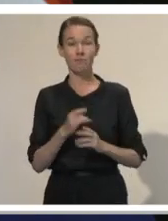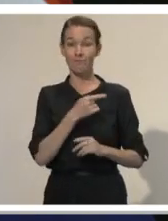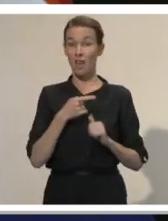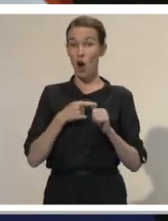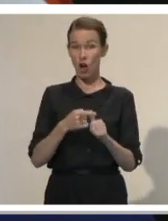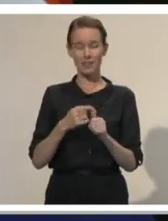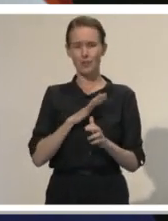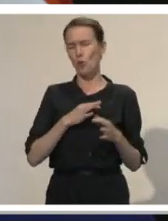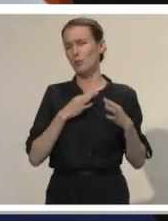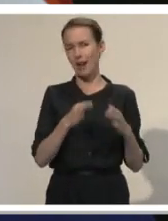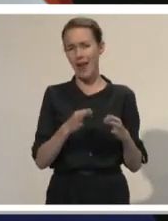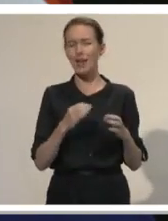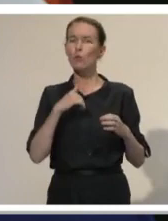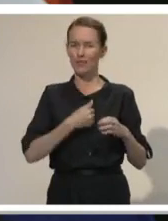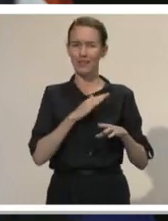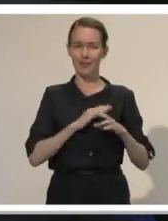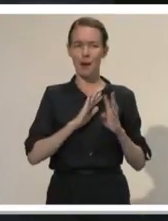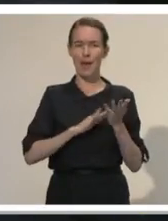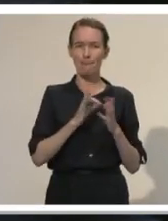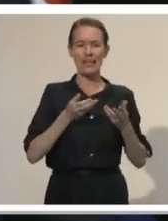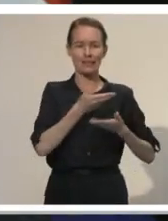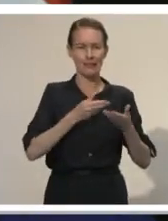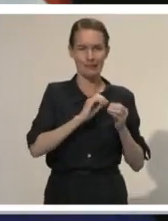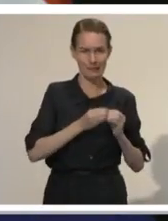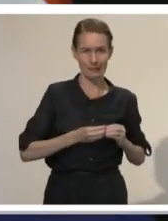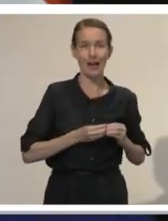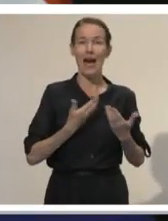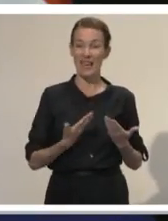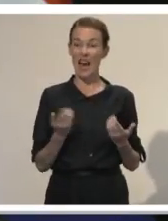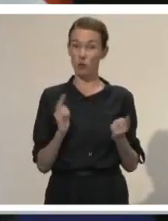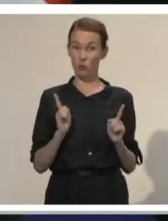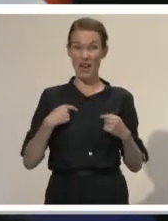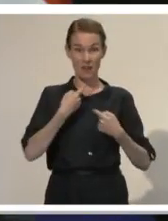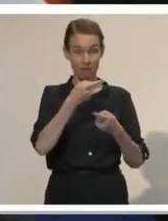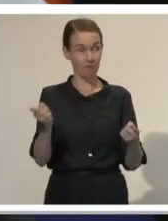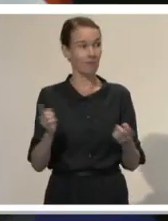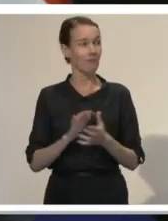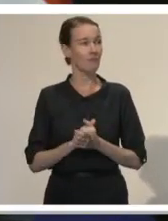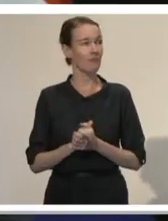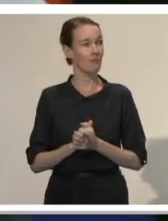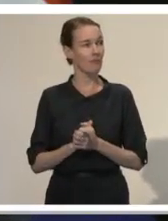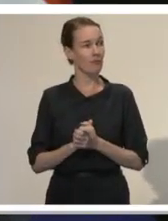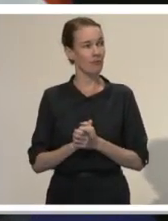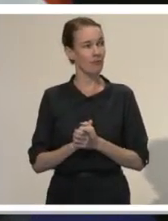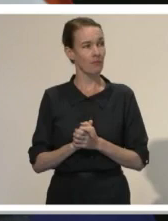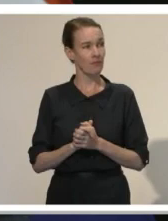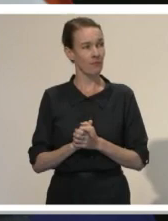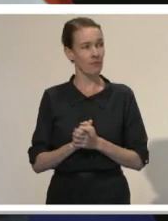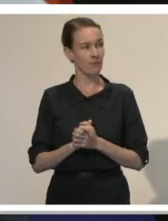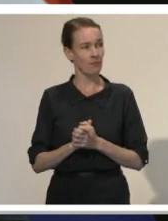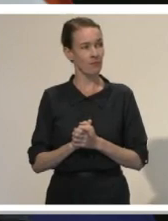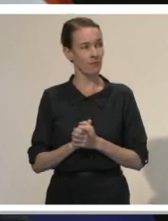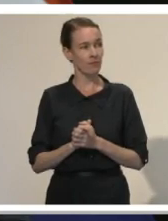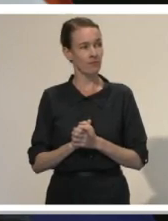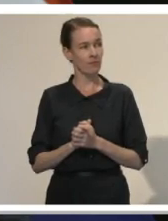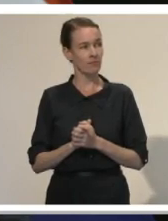it. Outside of the 11.1 million, which hasn't been assigned yet, how much money is specifically going to go to Stuff, which is the country's